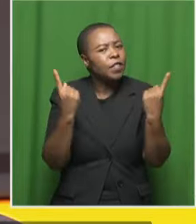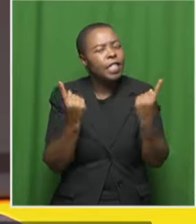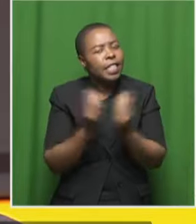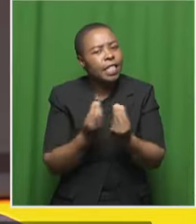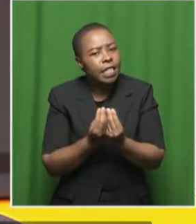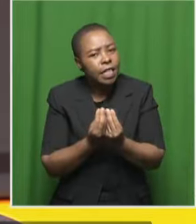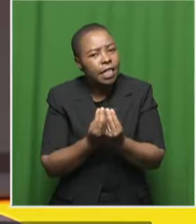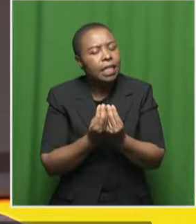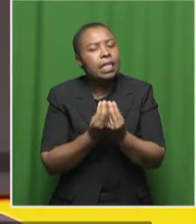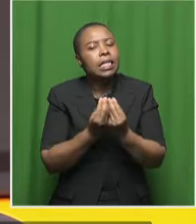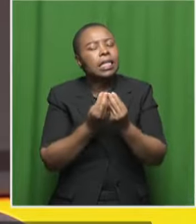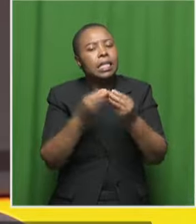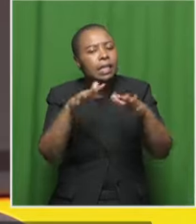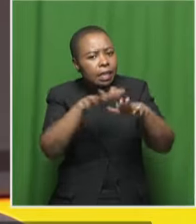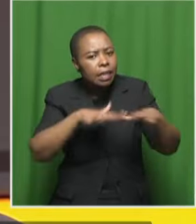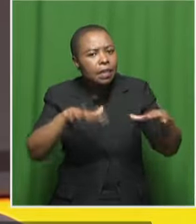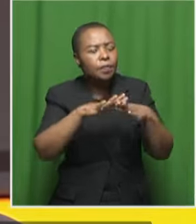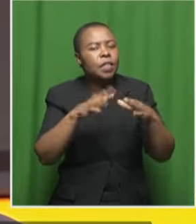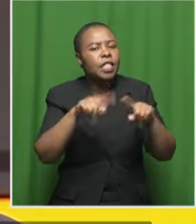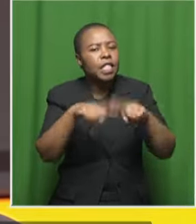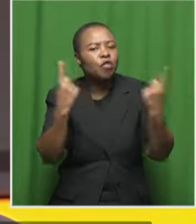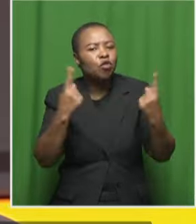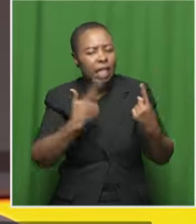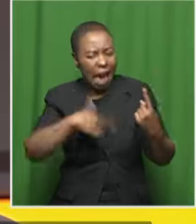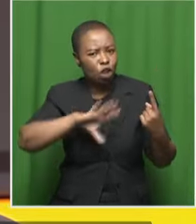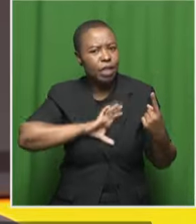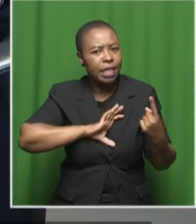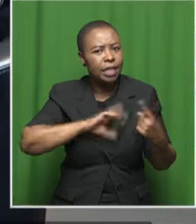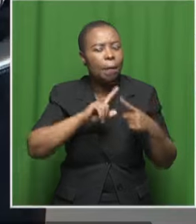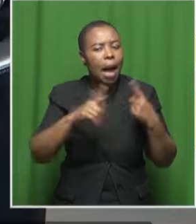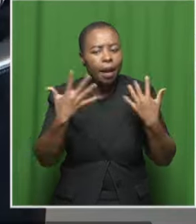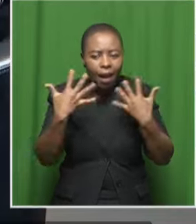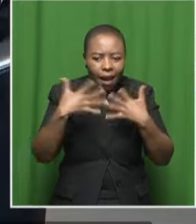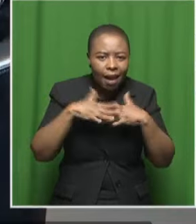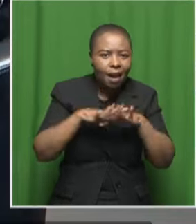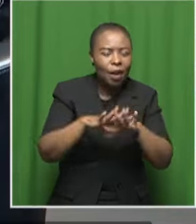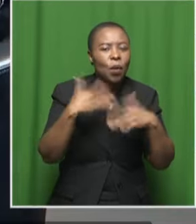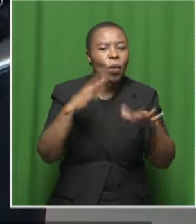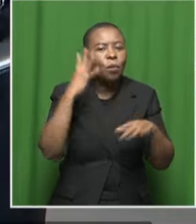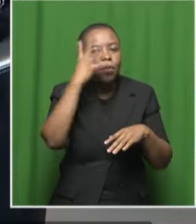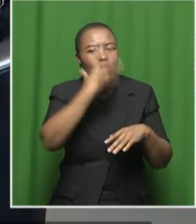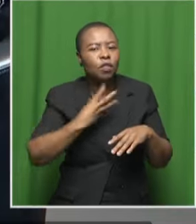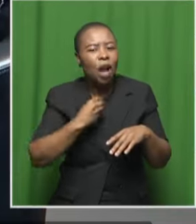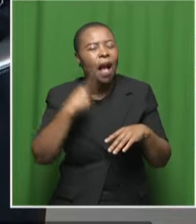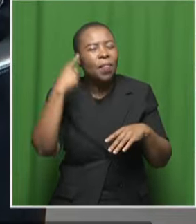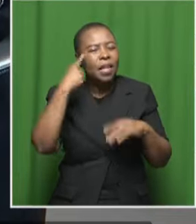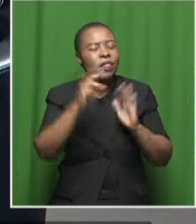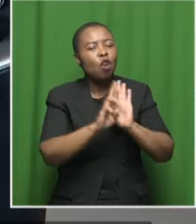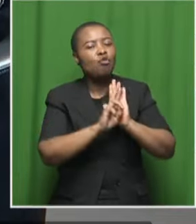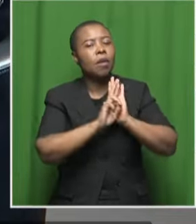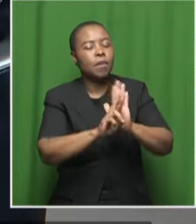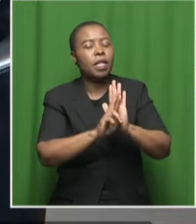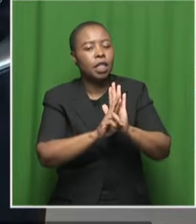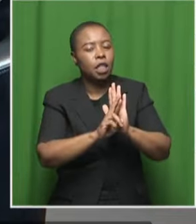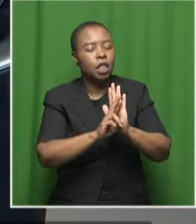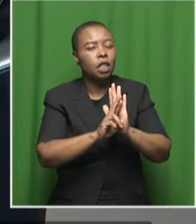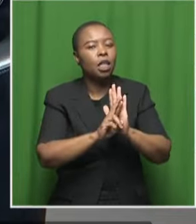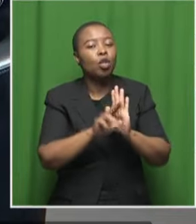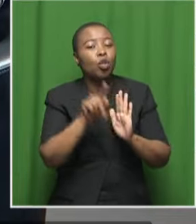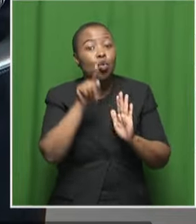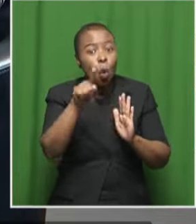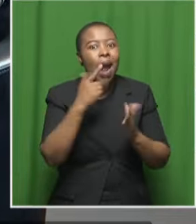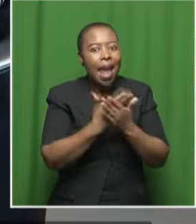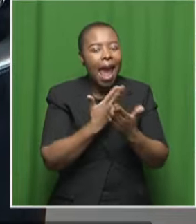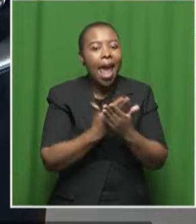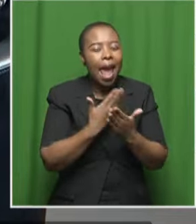industry. They're such different characters, but they come together so beautifully. And I think they represent that you can be 100%